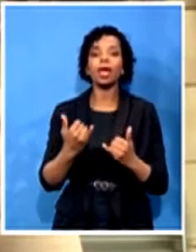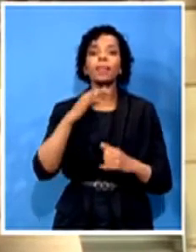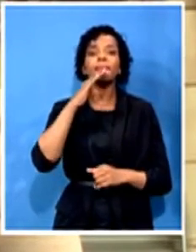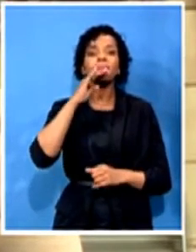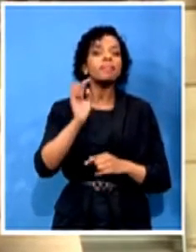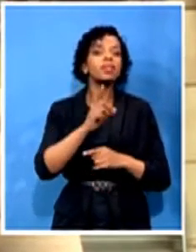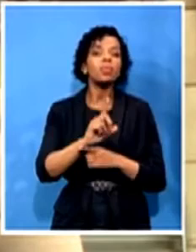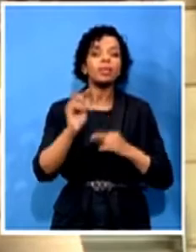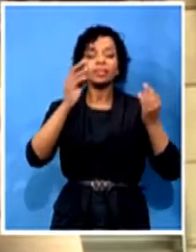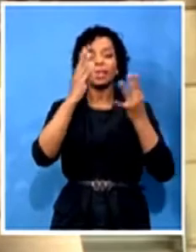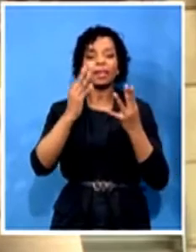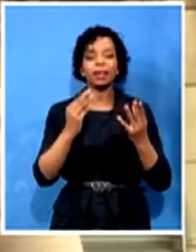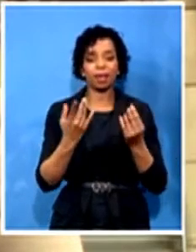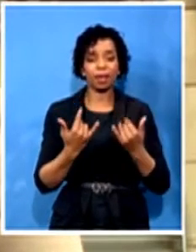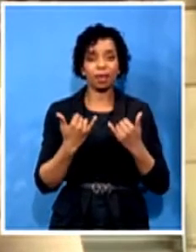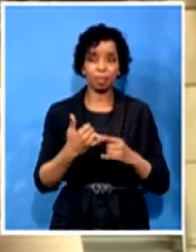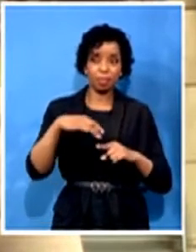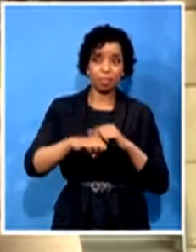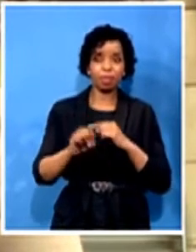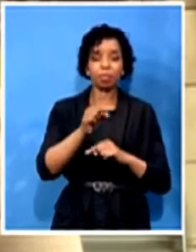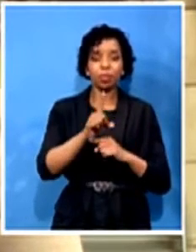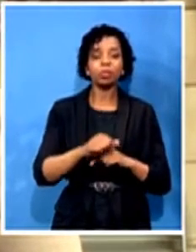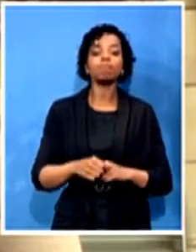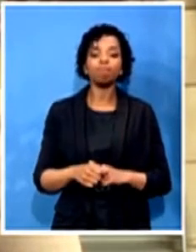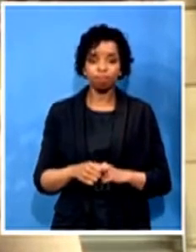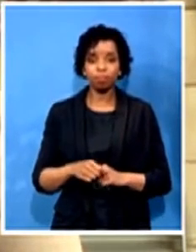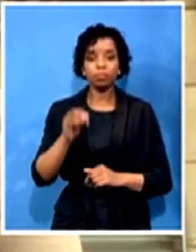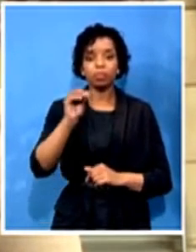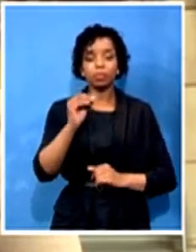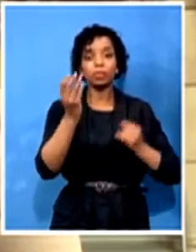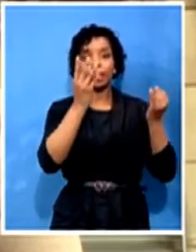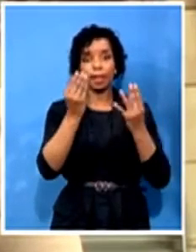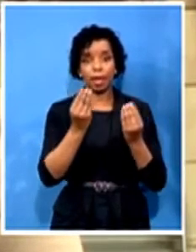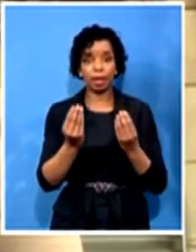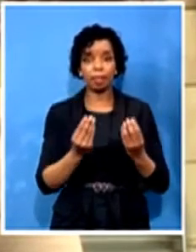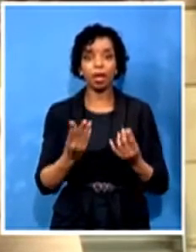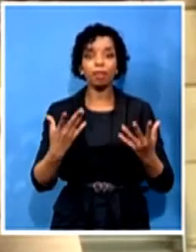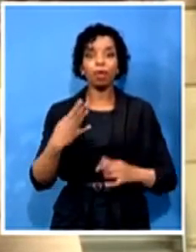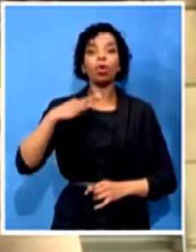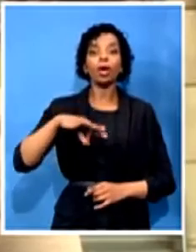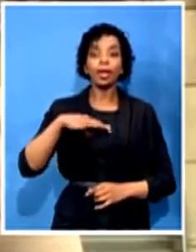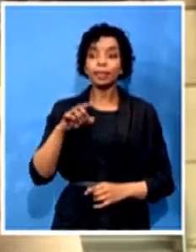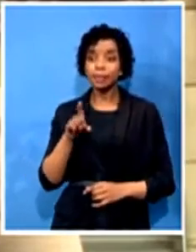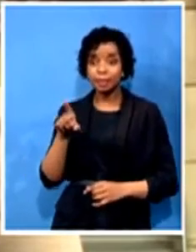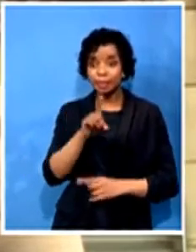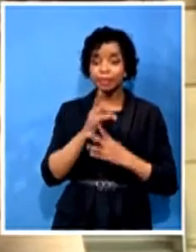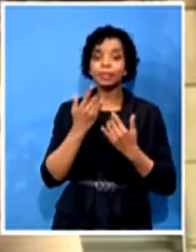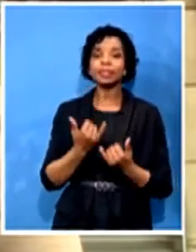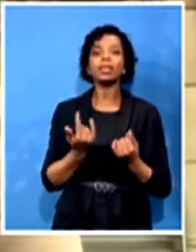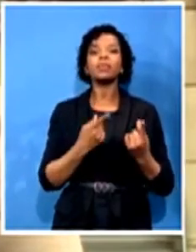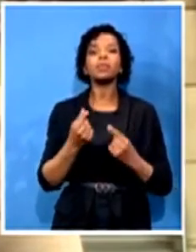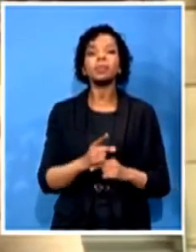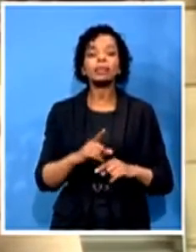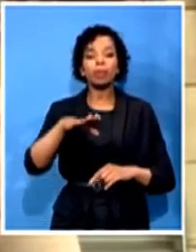quite a significant number of girls that have entered into child marriages during lockdown, or even